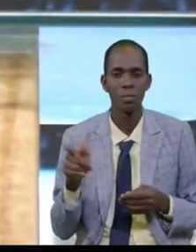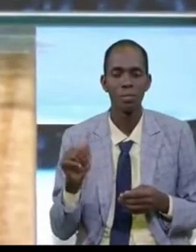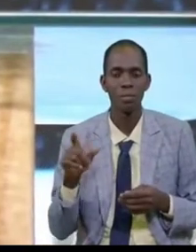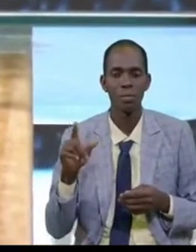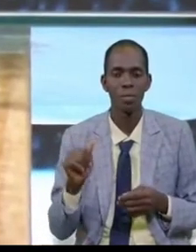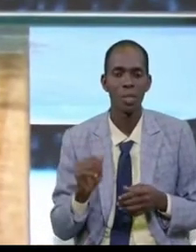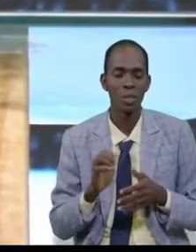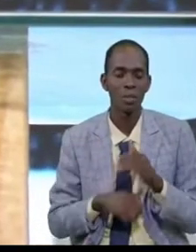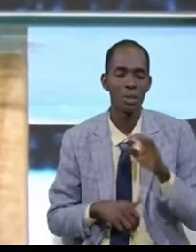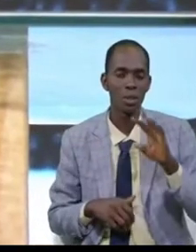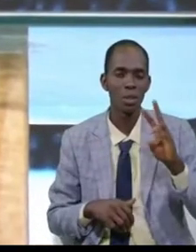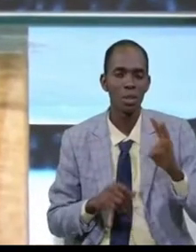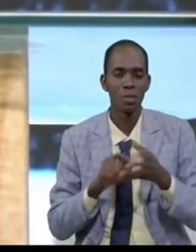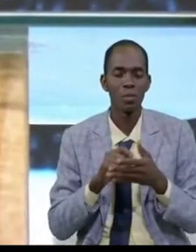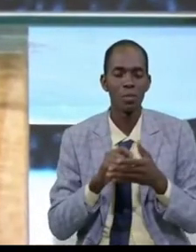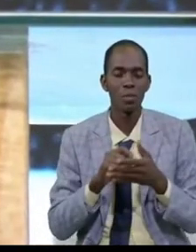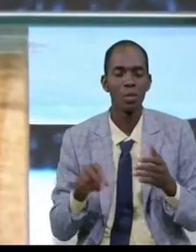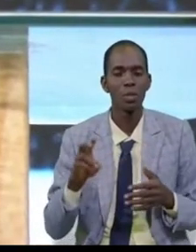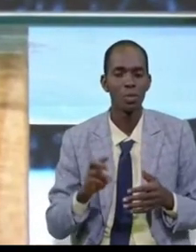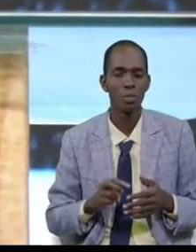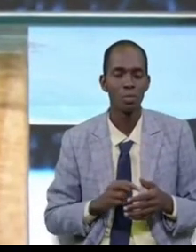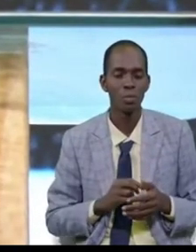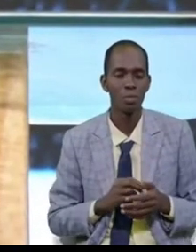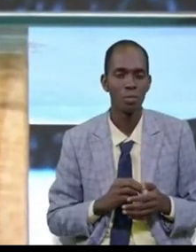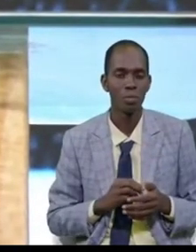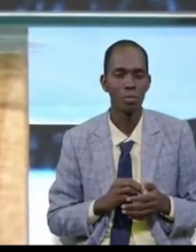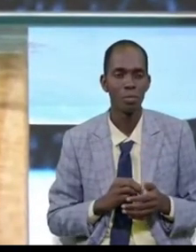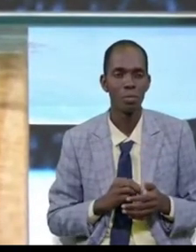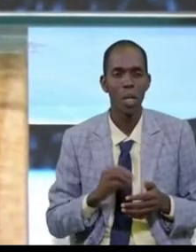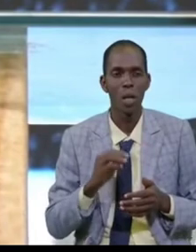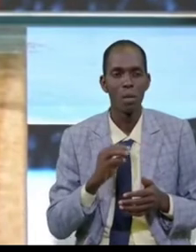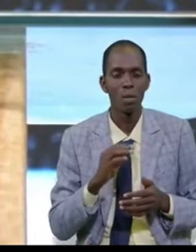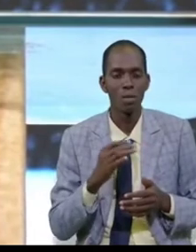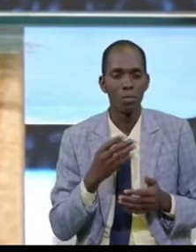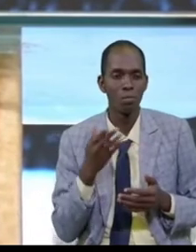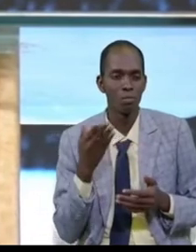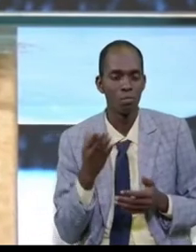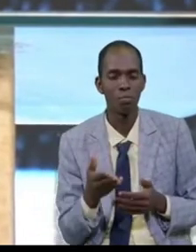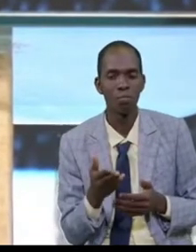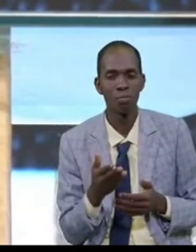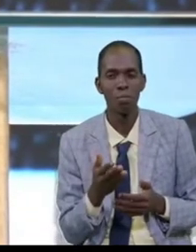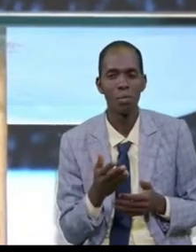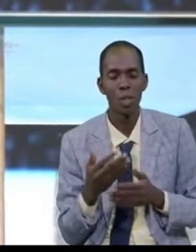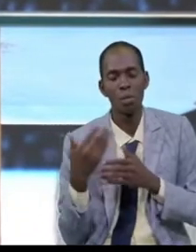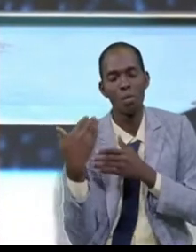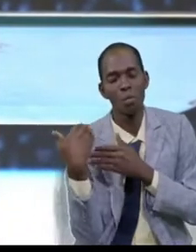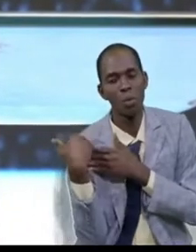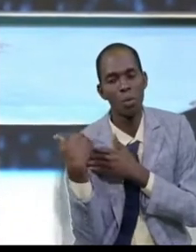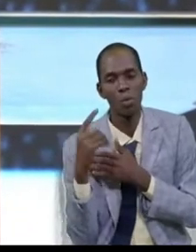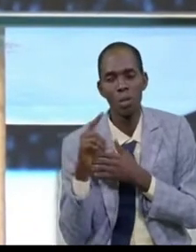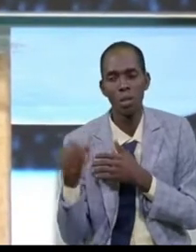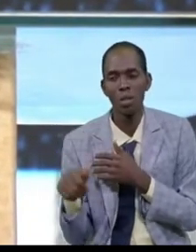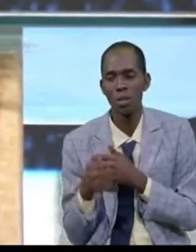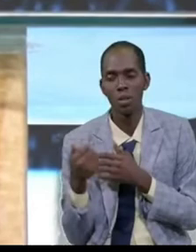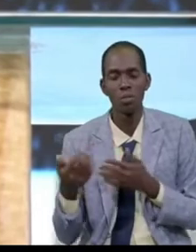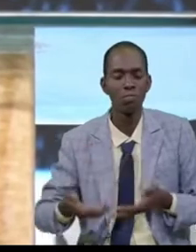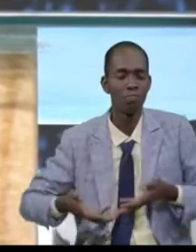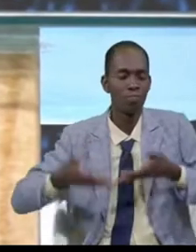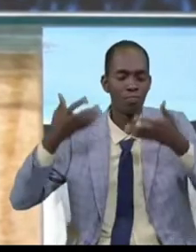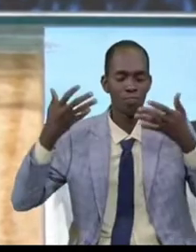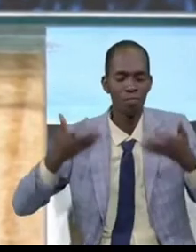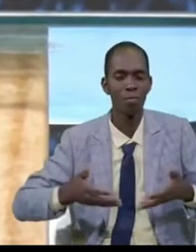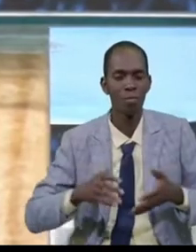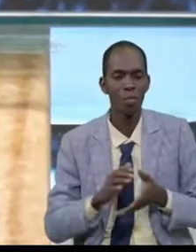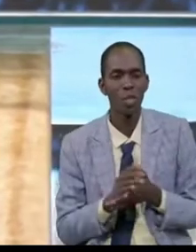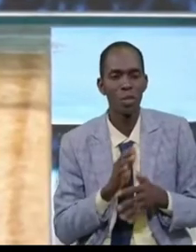2. Galatians chapter 6, verse 2. Bear ye one another's bodies. Don't say that's